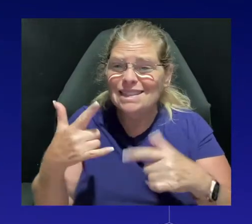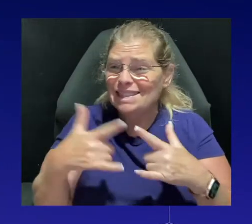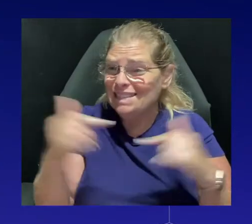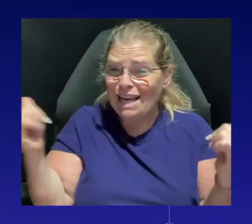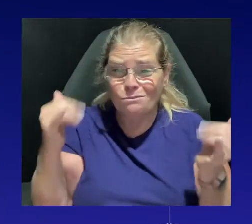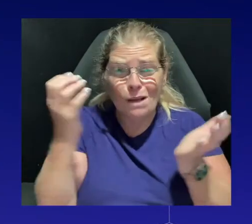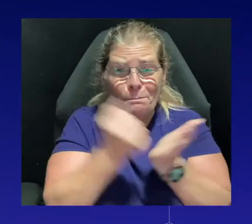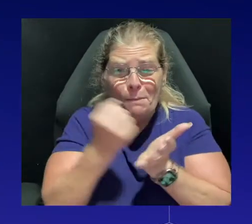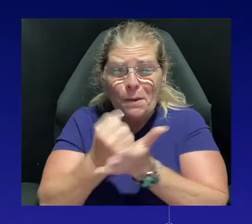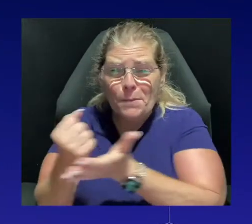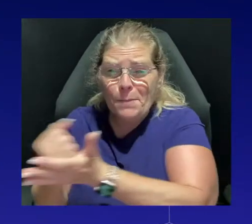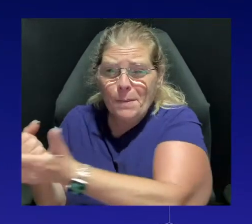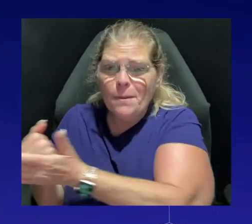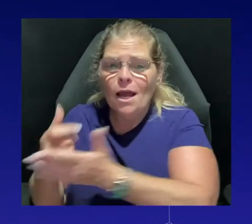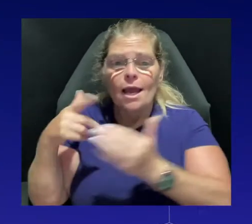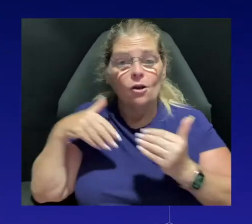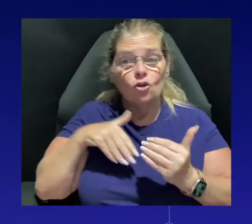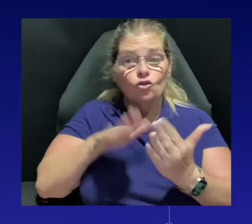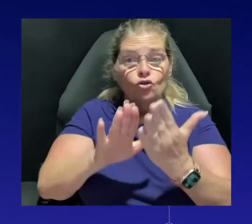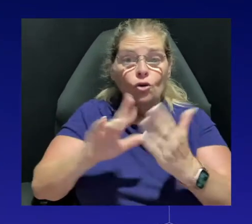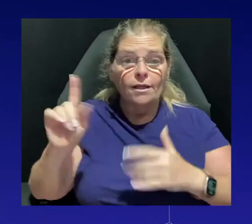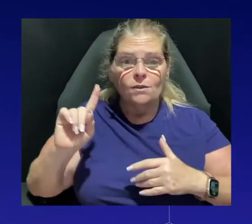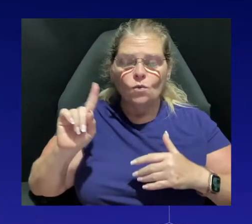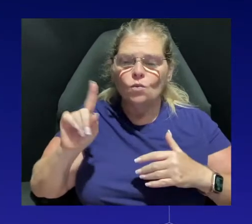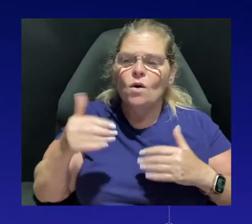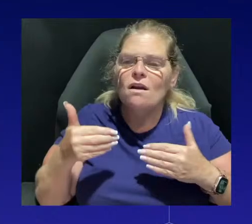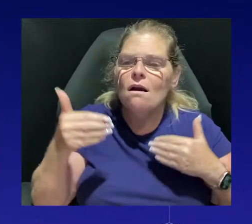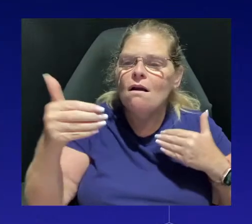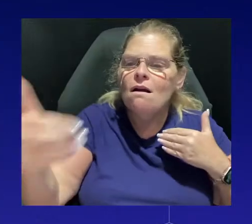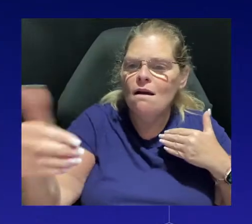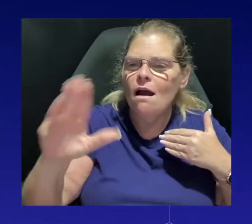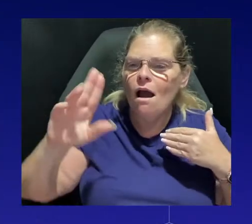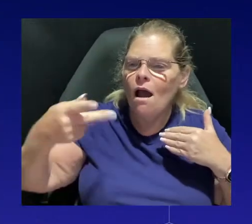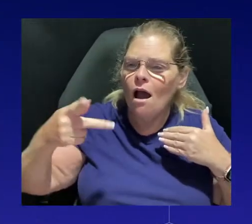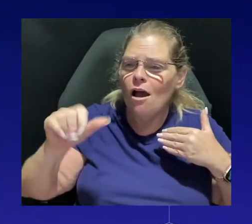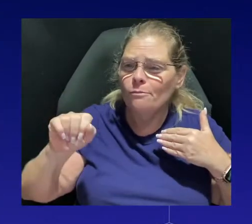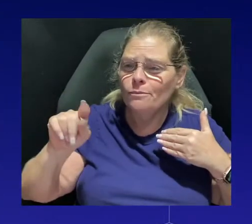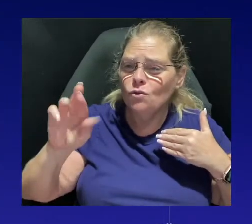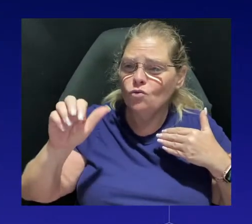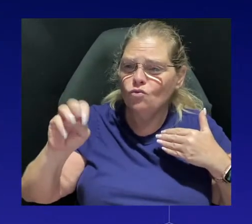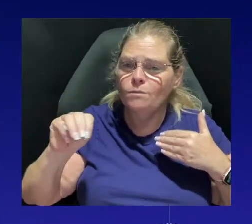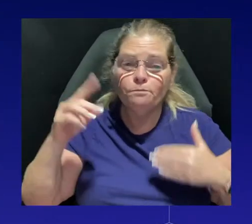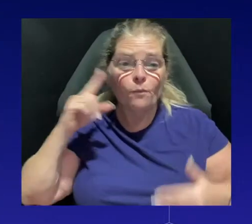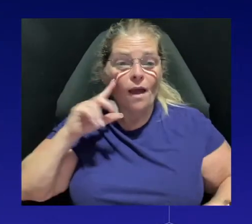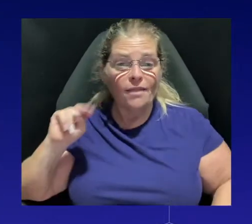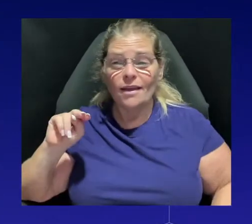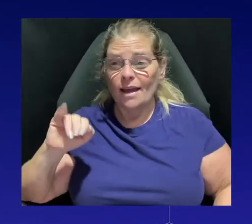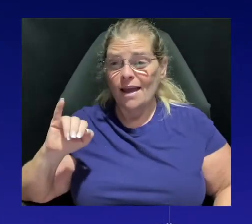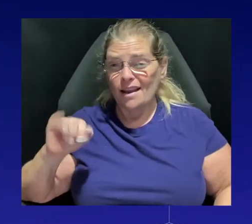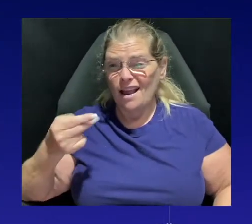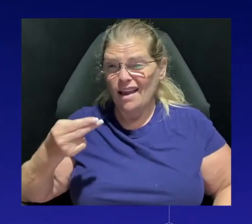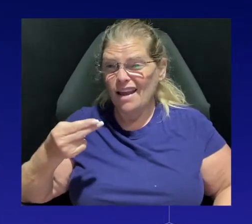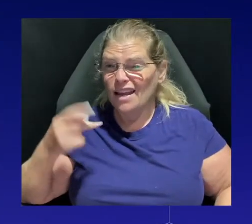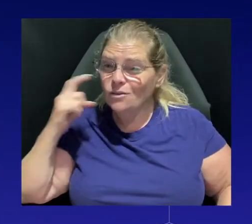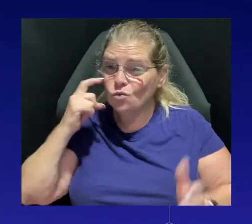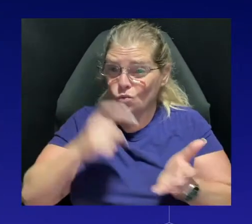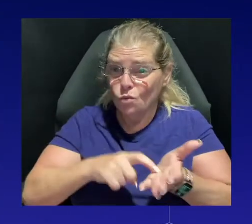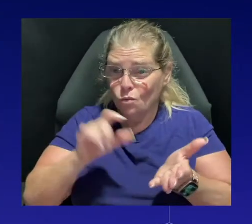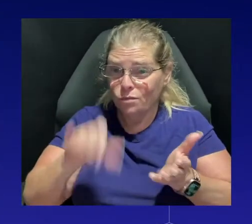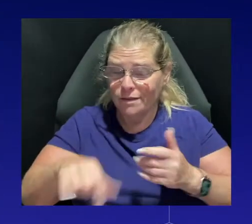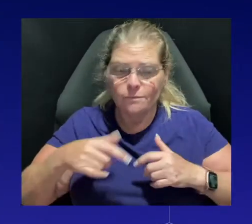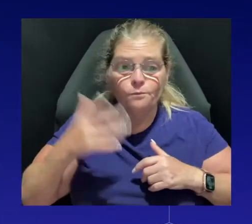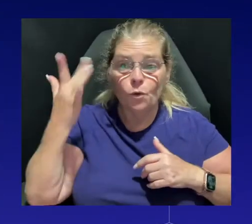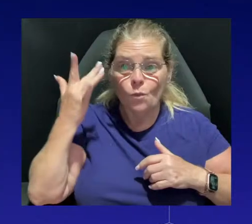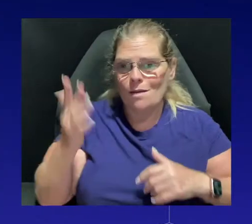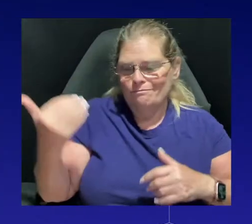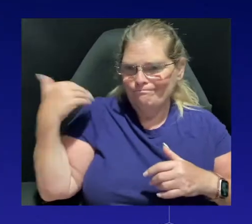to address them at the more upstream level. And I think the NIH recognizes that because in